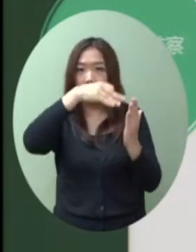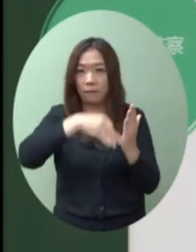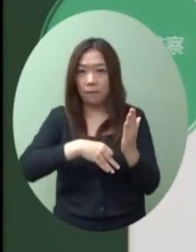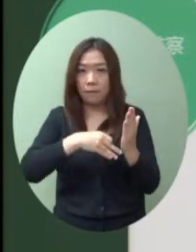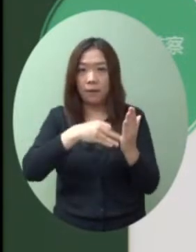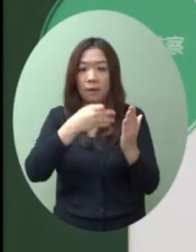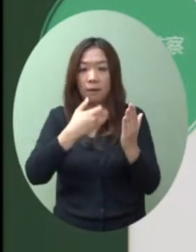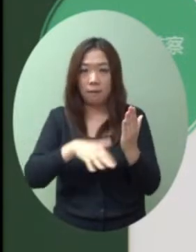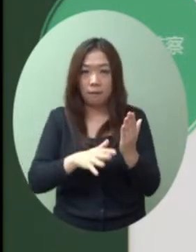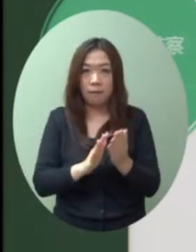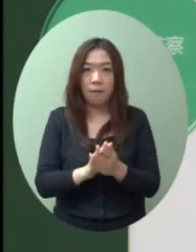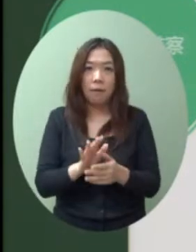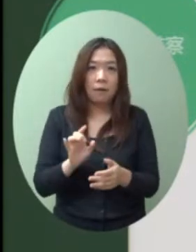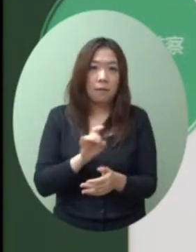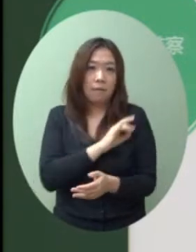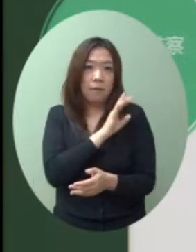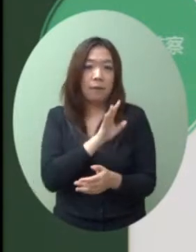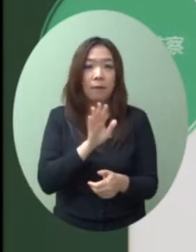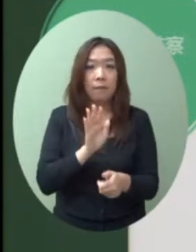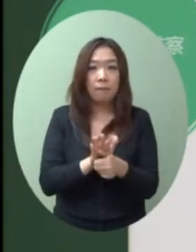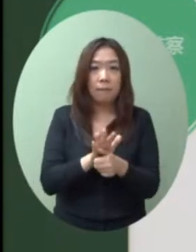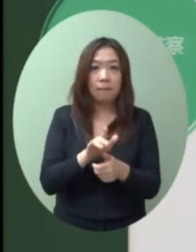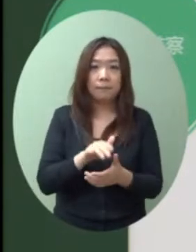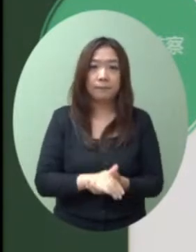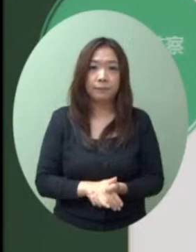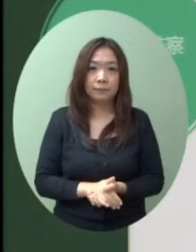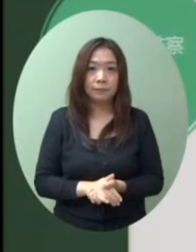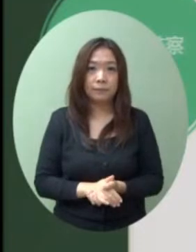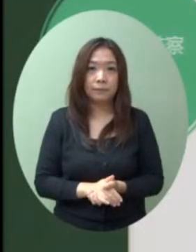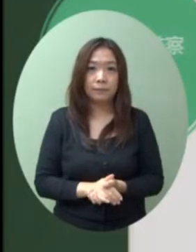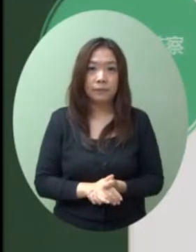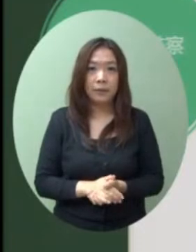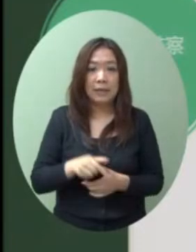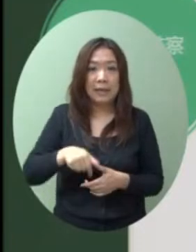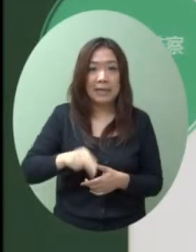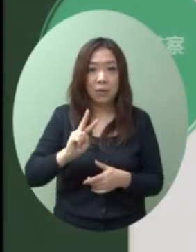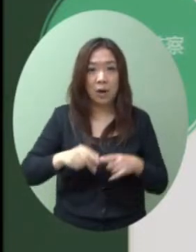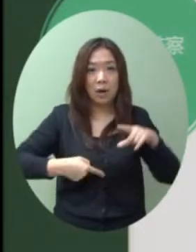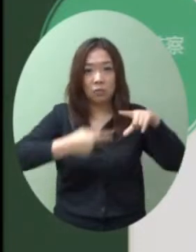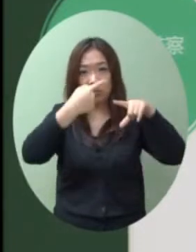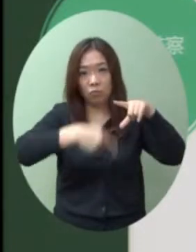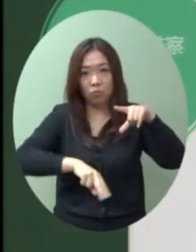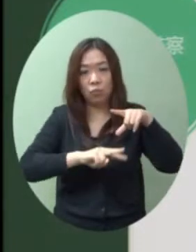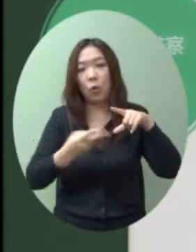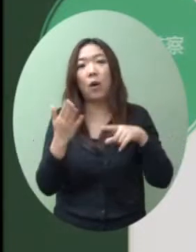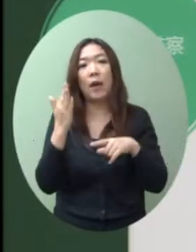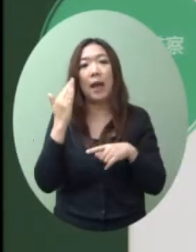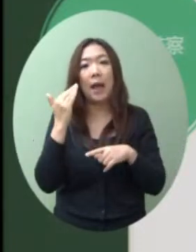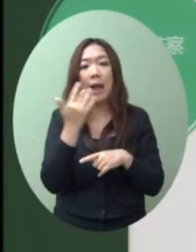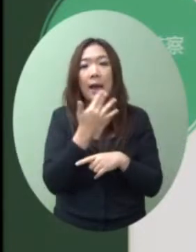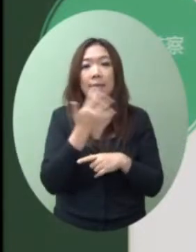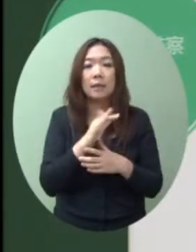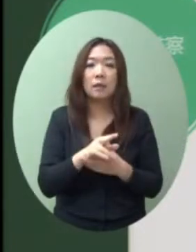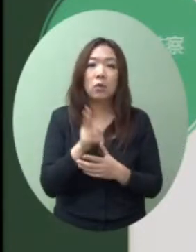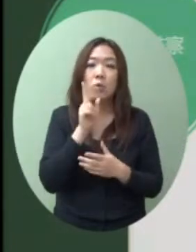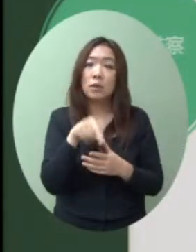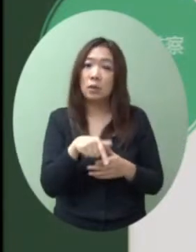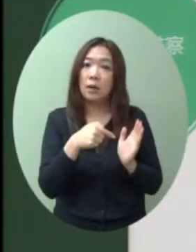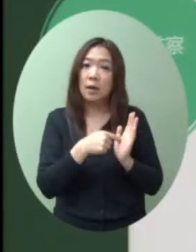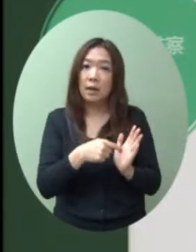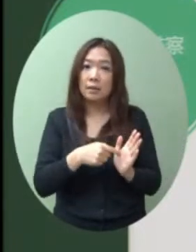the app would automatically compare your status with the database and change the color of your